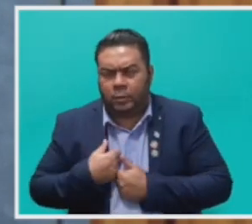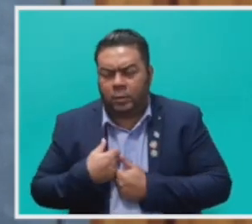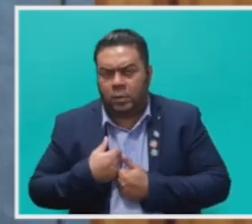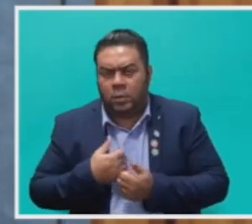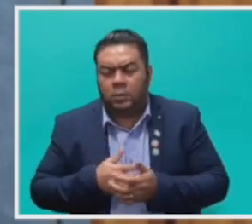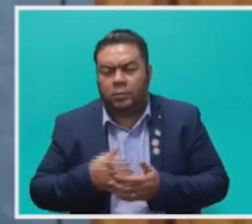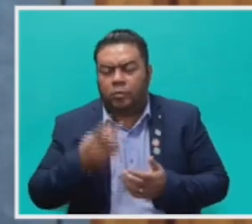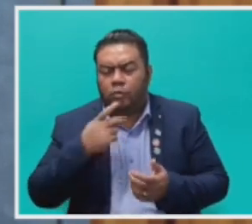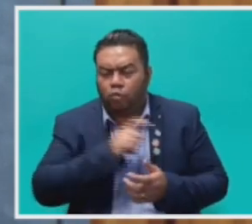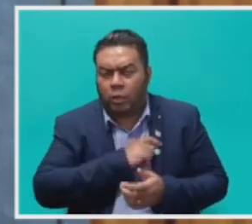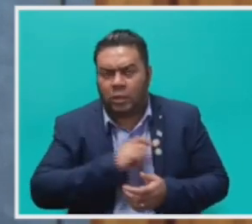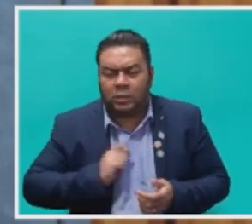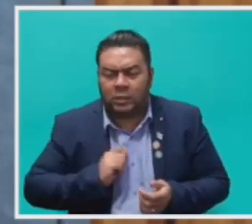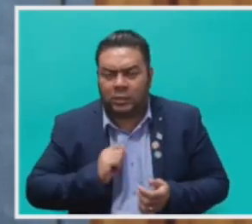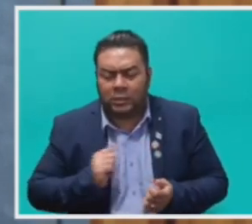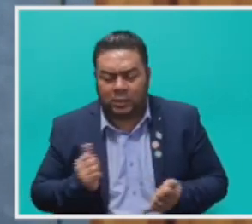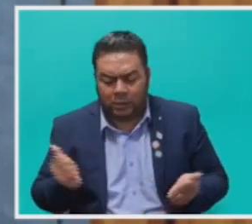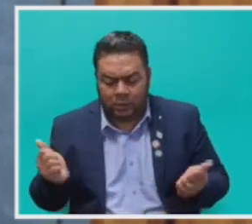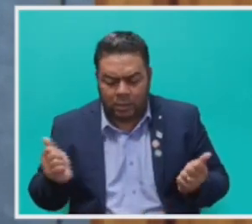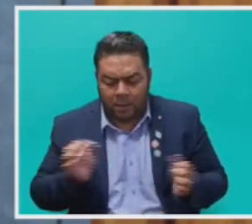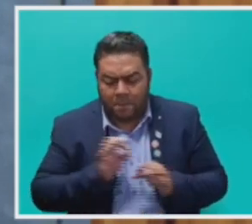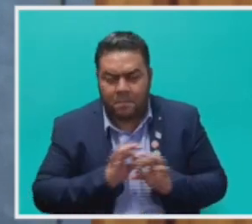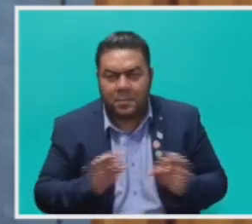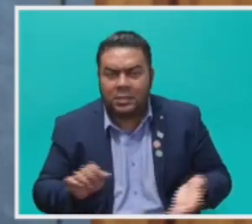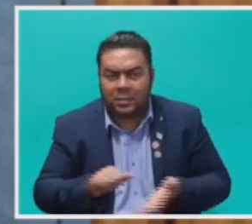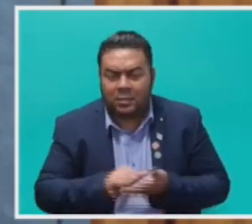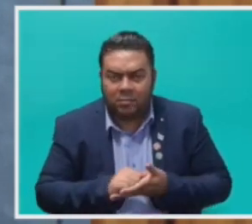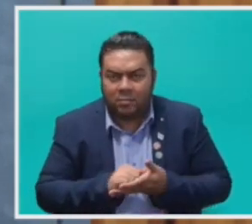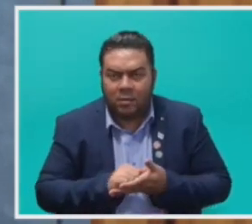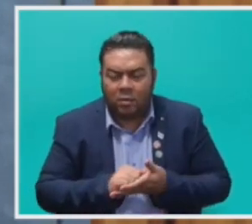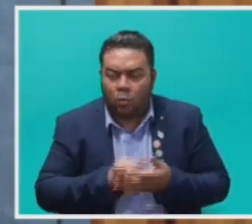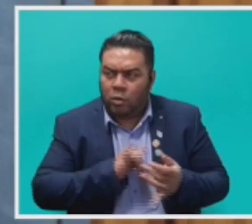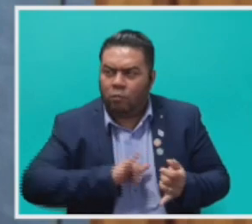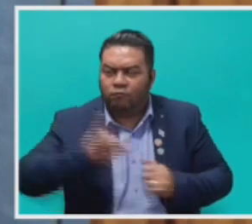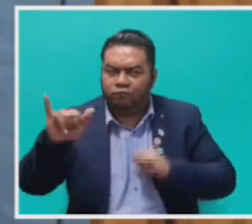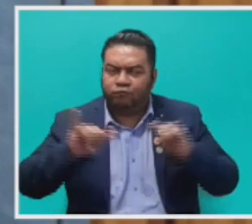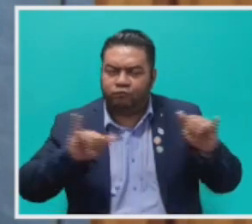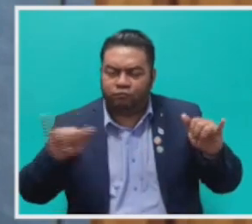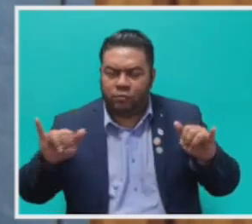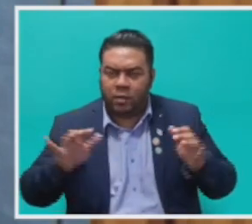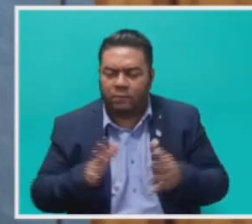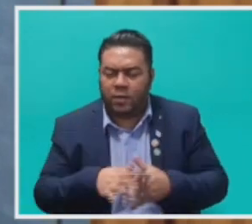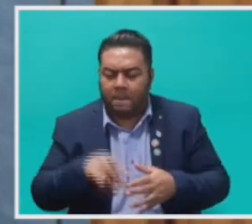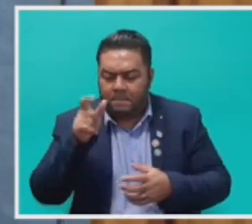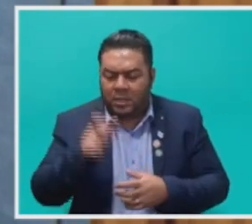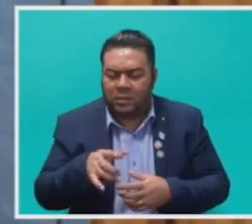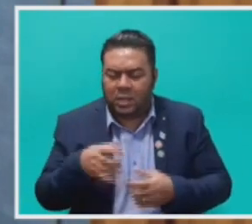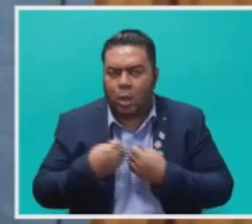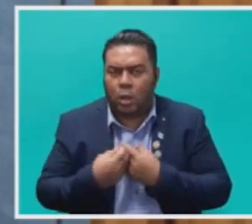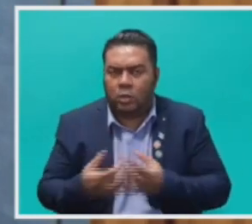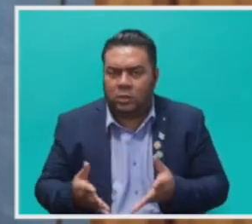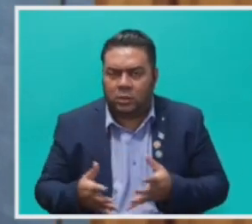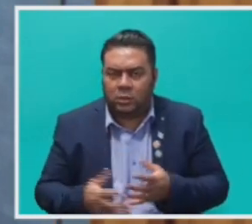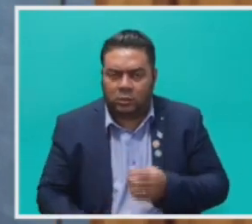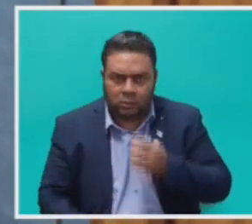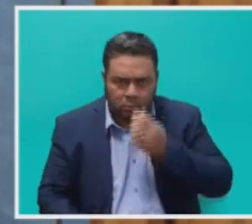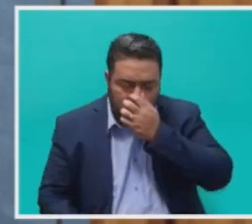trusted peacekeepers carry many burdens of trauma from their assignments and personal losses that go